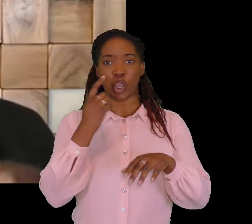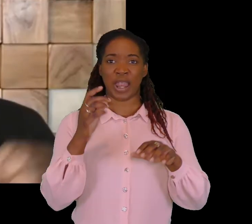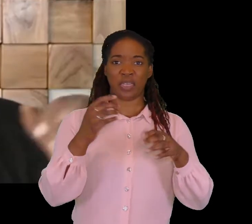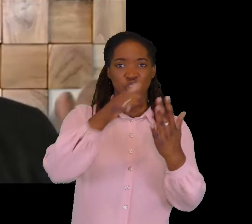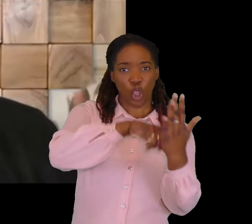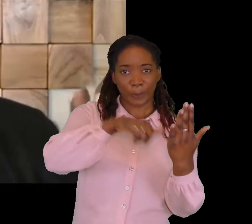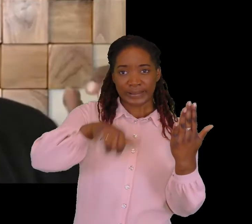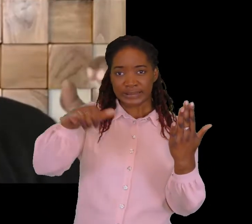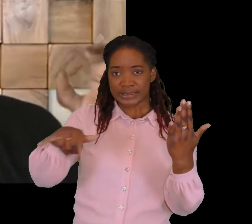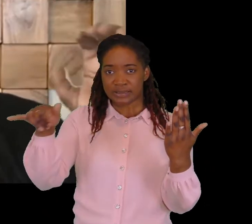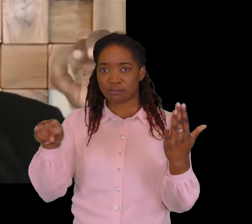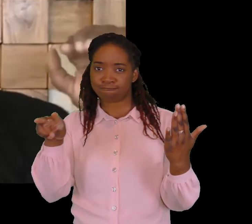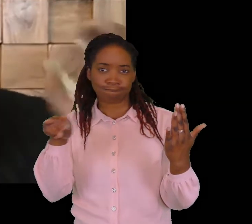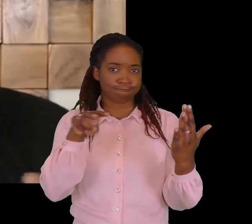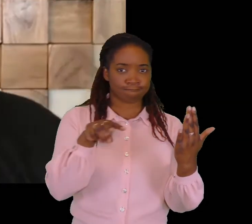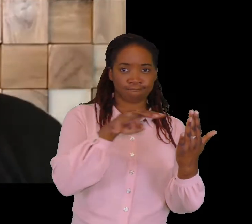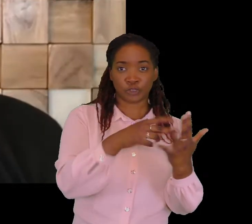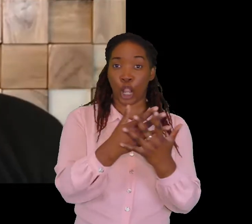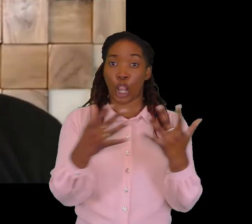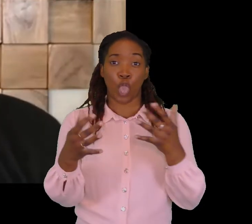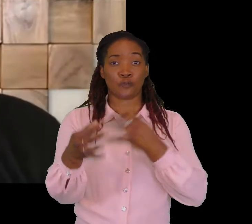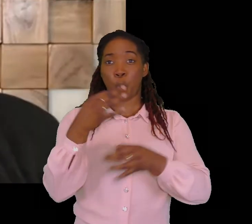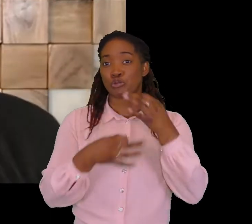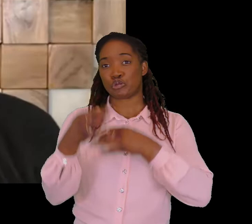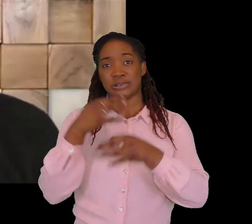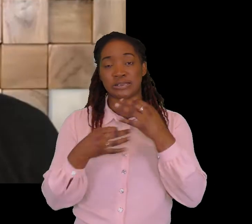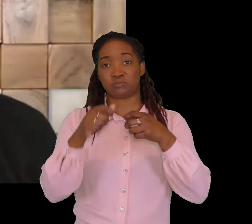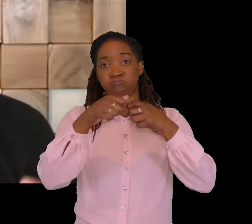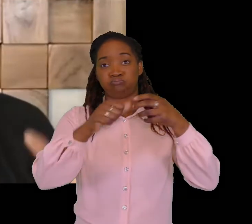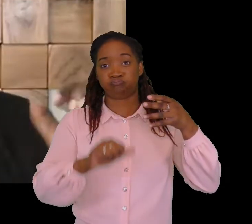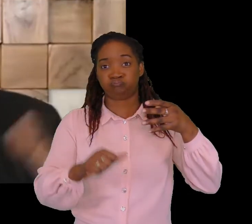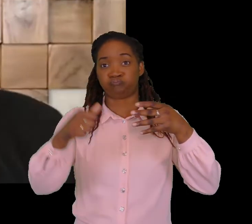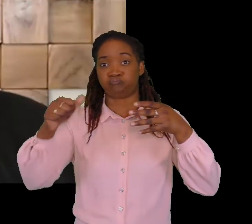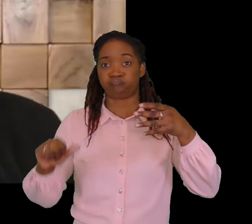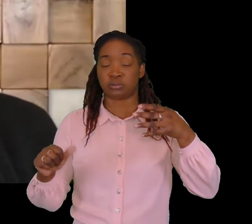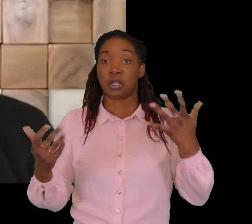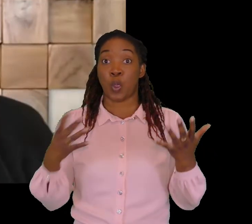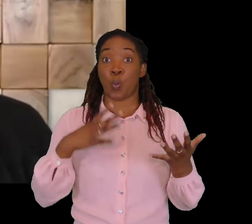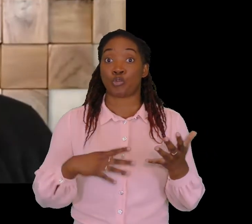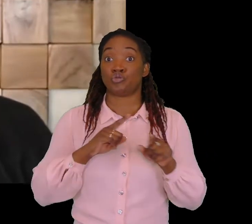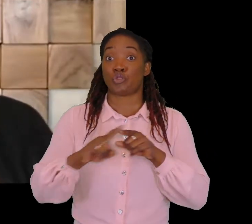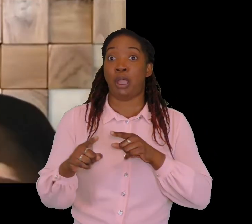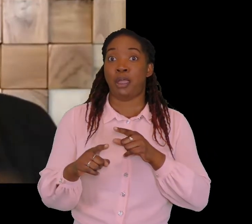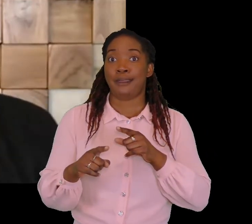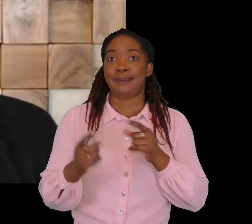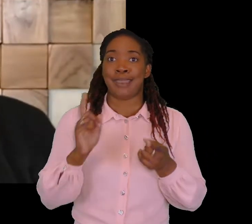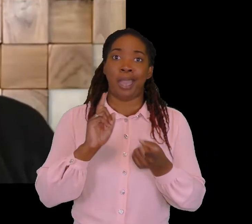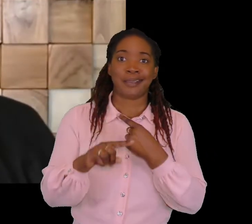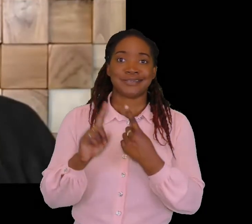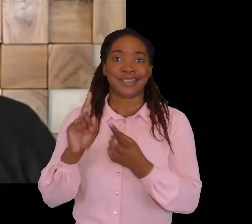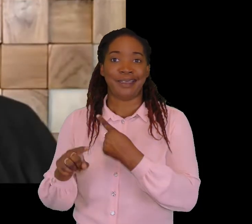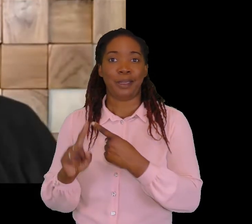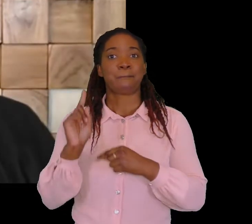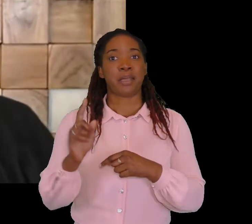and there are a load of questions coming in, guys, which we want to get through. But before we do